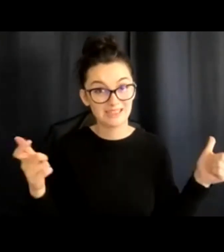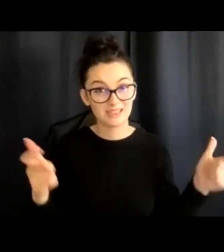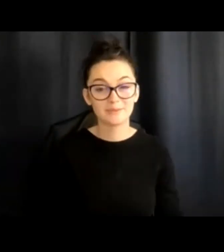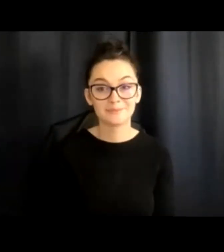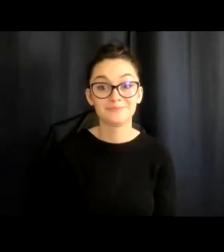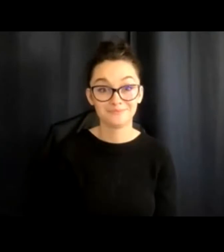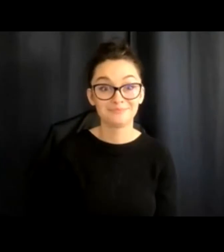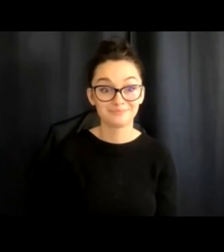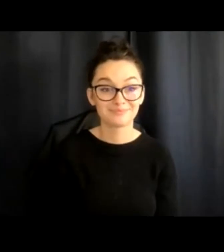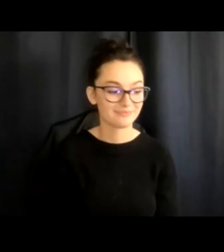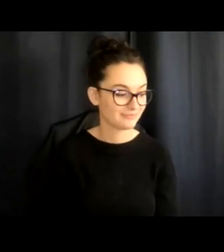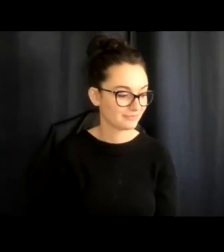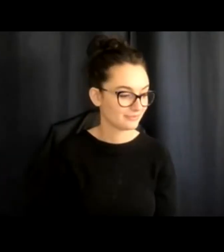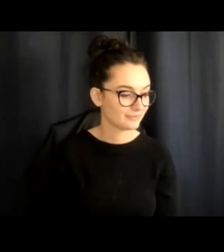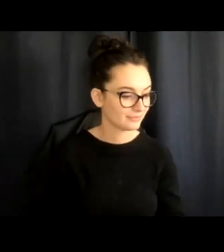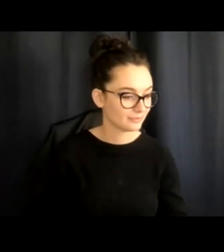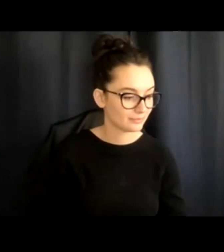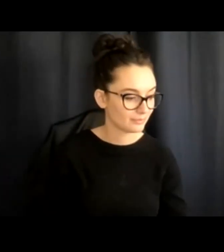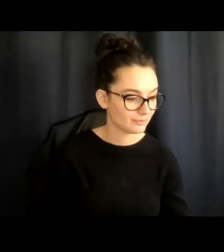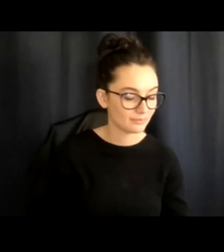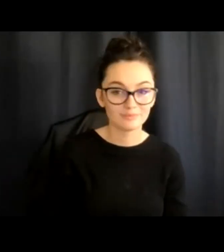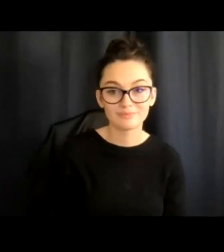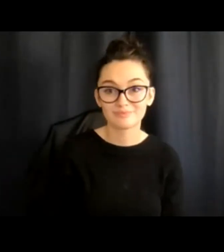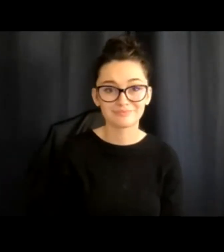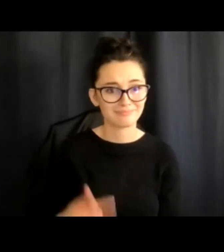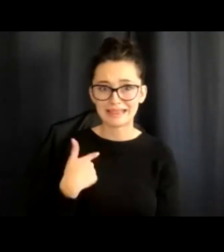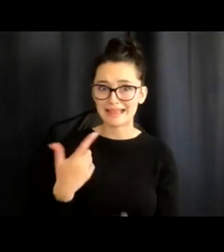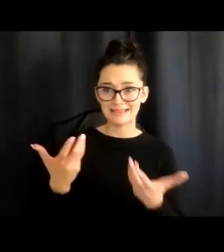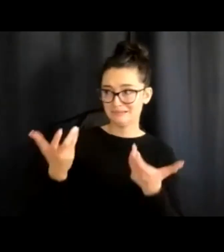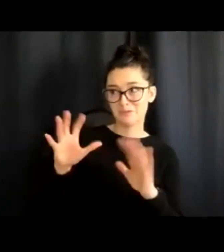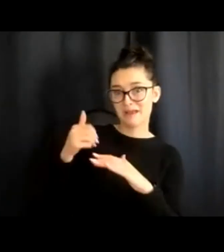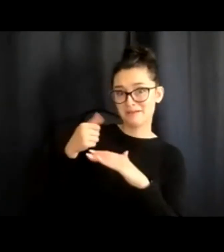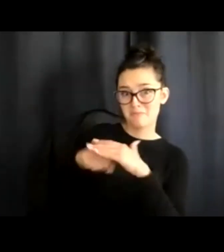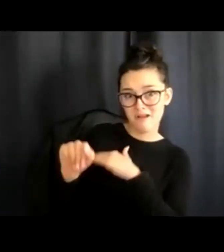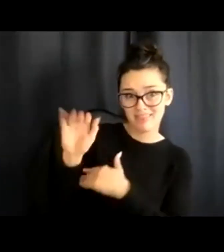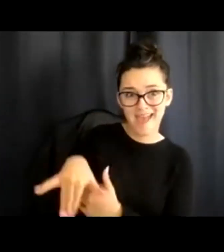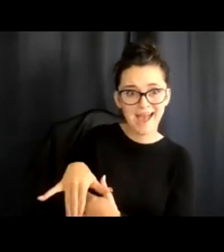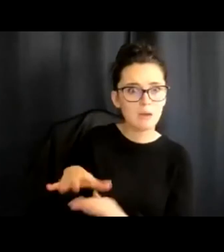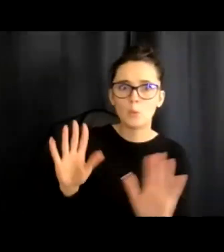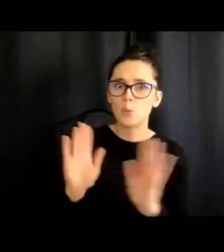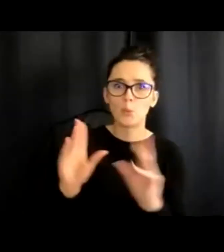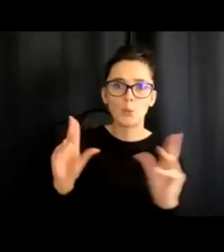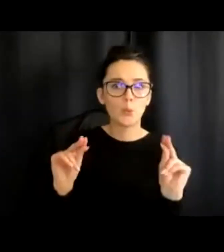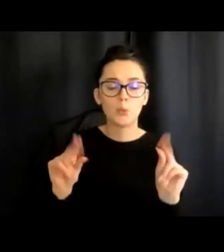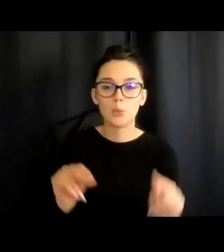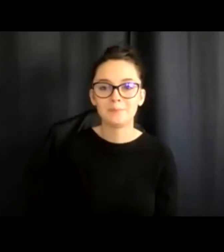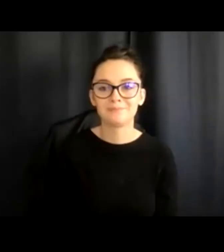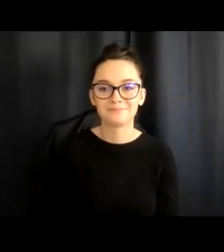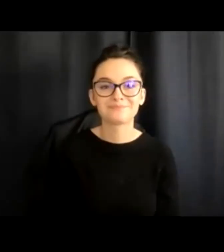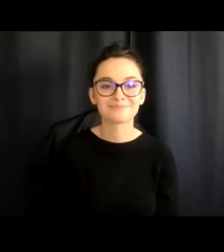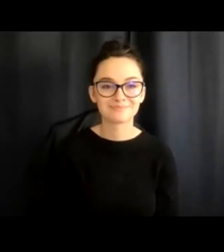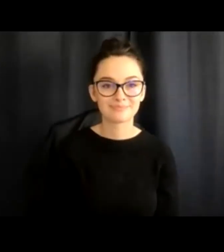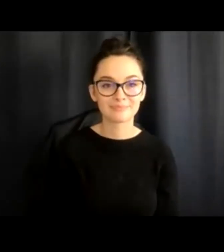Yes, that's big. I don't want to be birthing that. No, no. Right. All right,